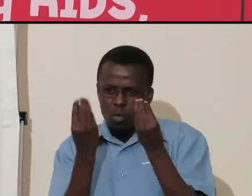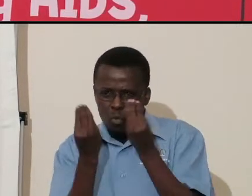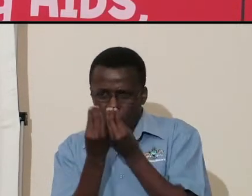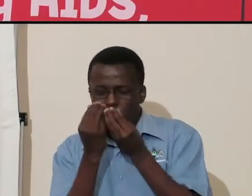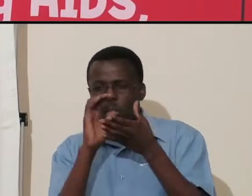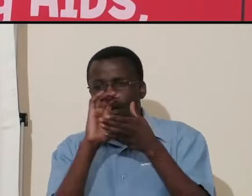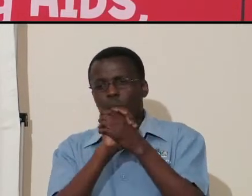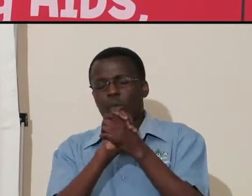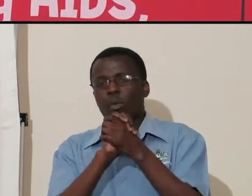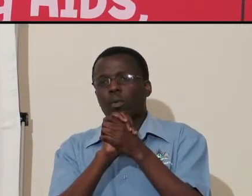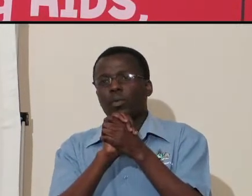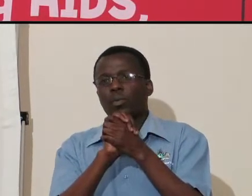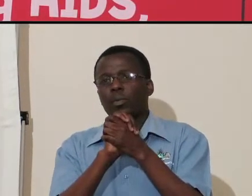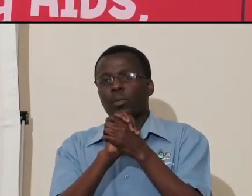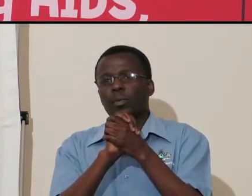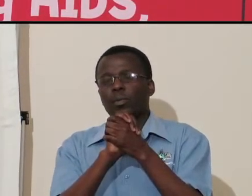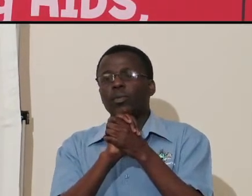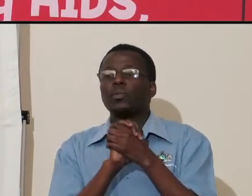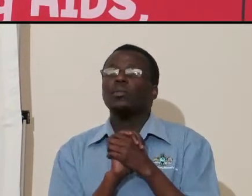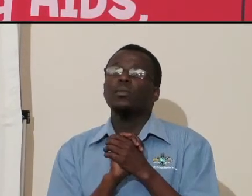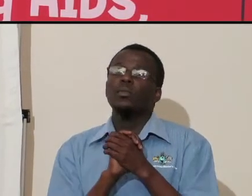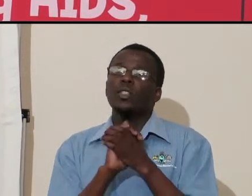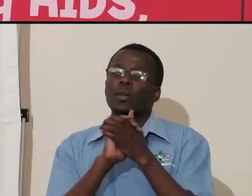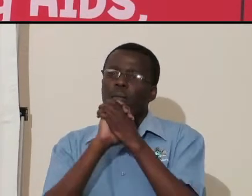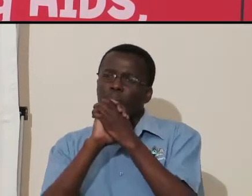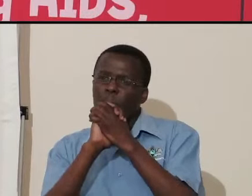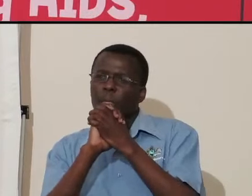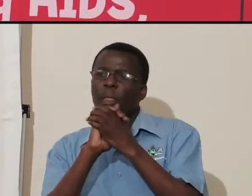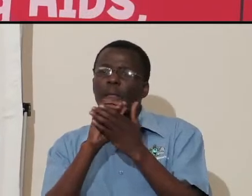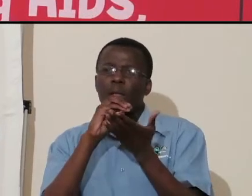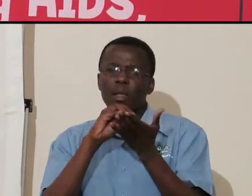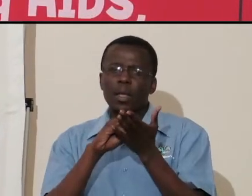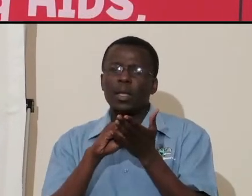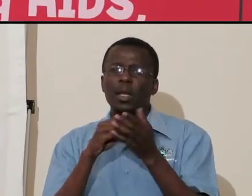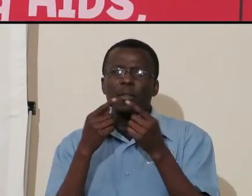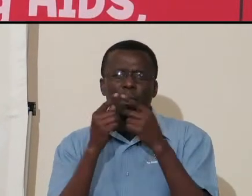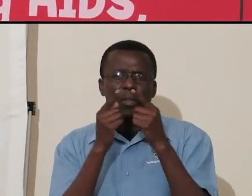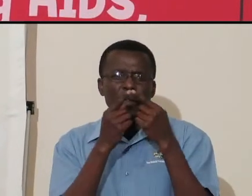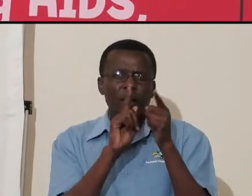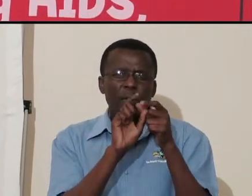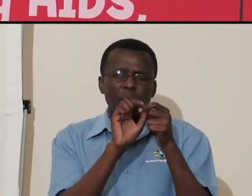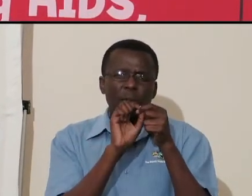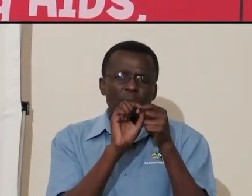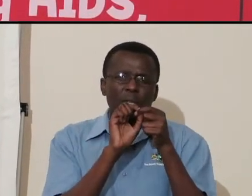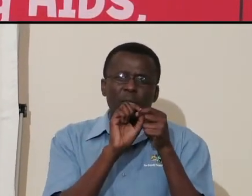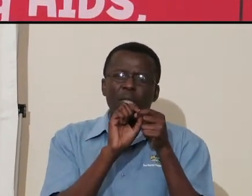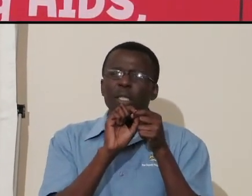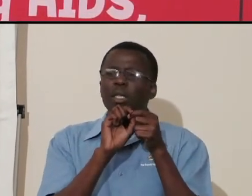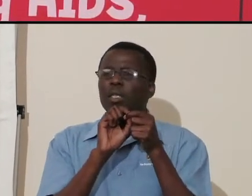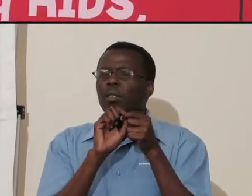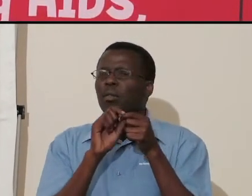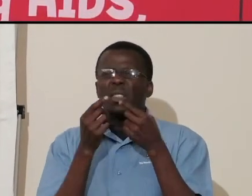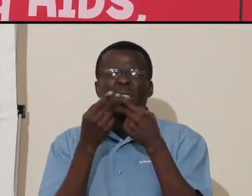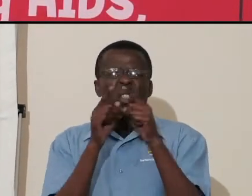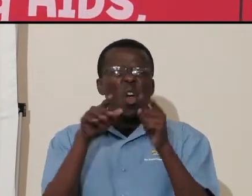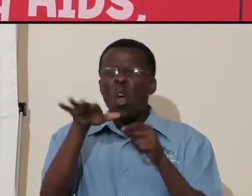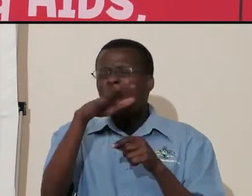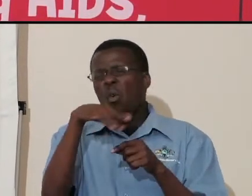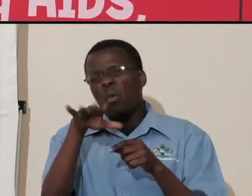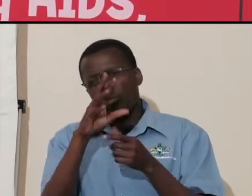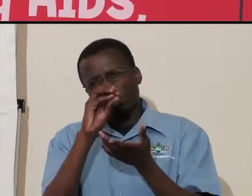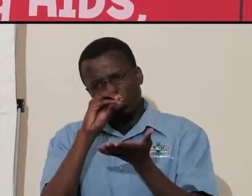You can mention AHF, PEPFAR, all the